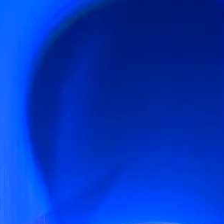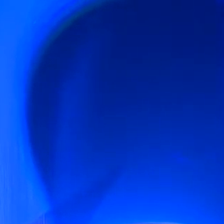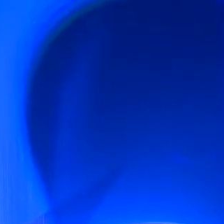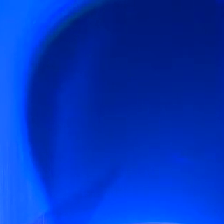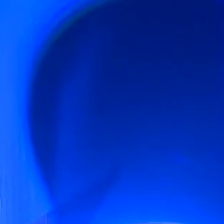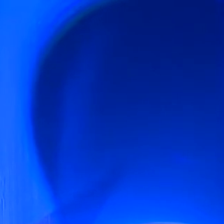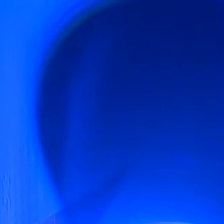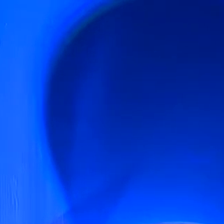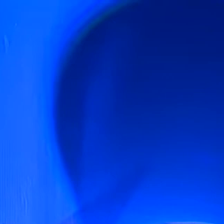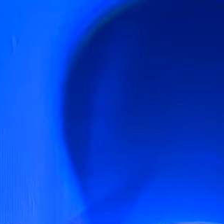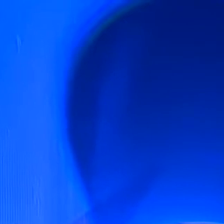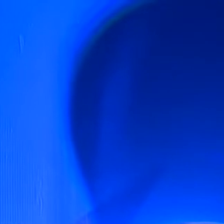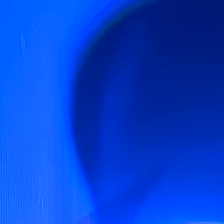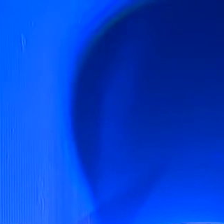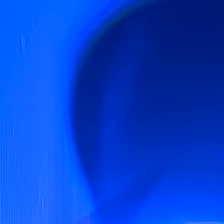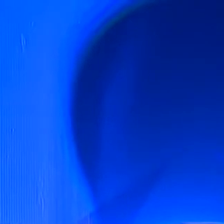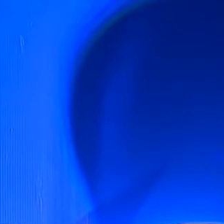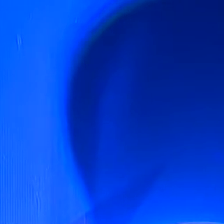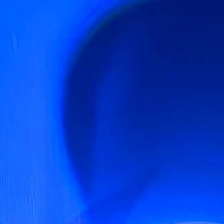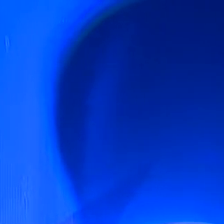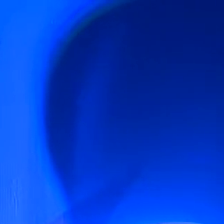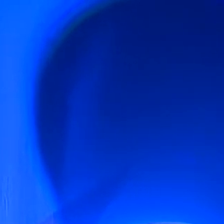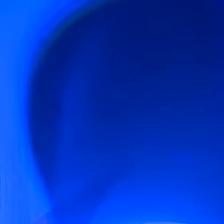So Feroz once asked me,